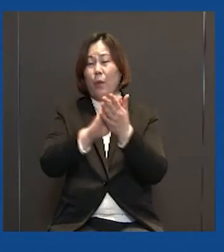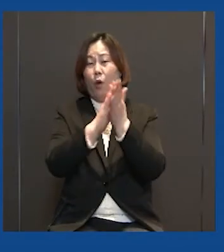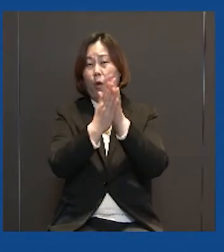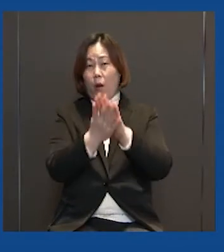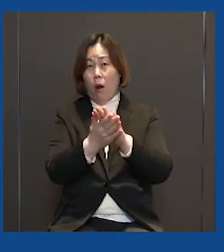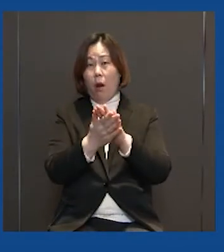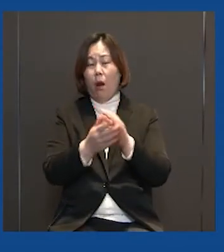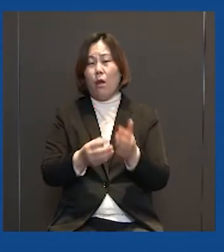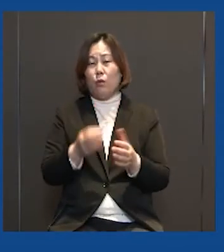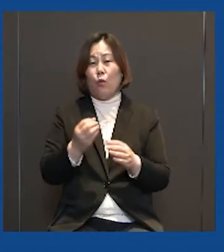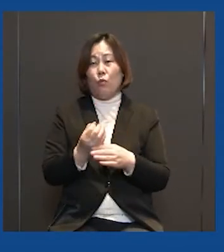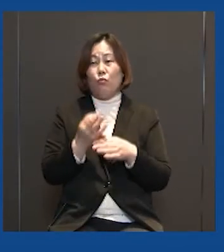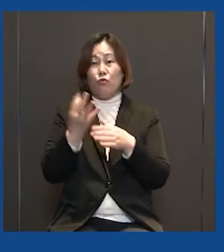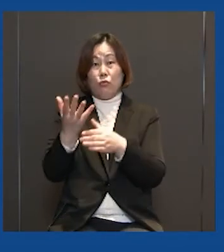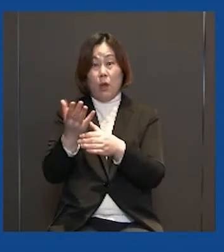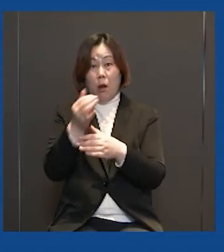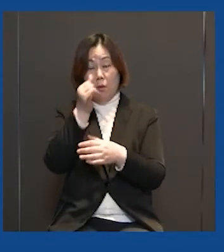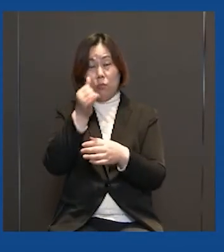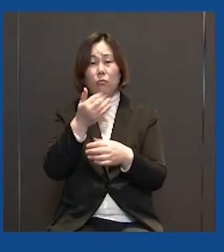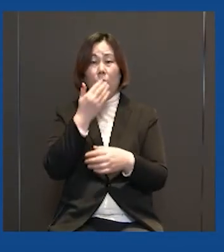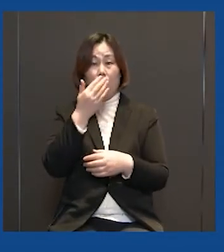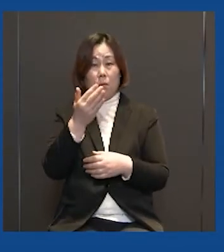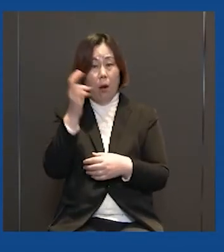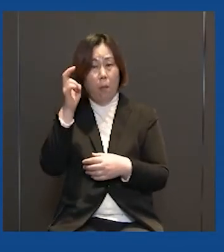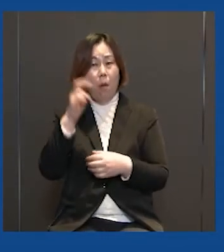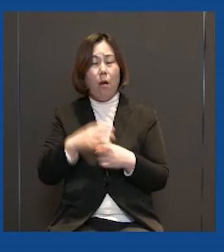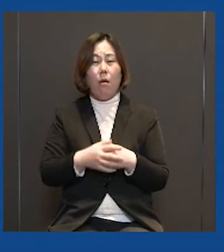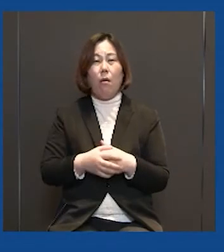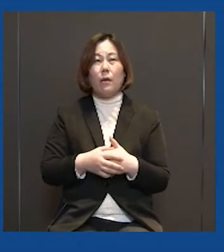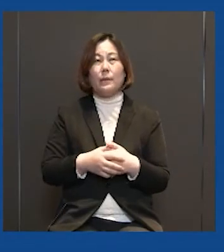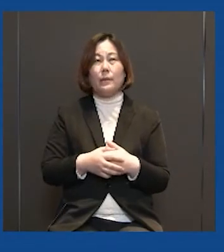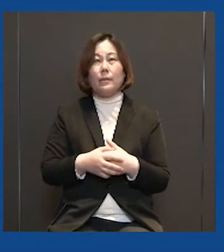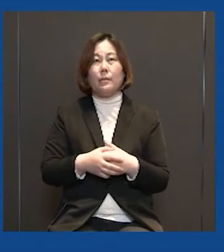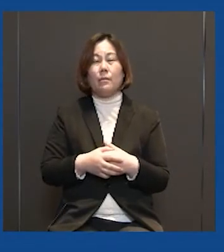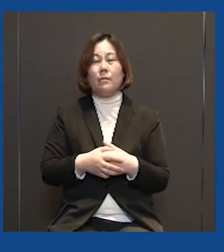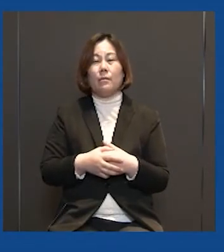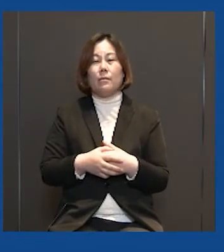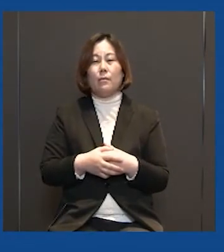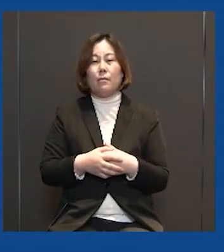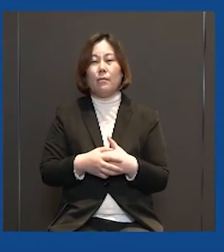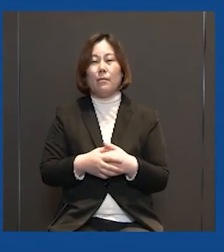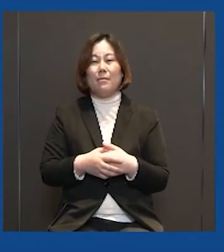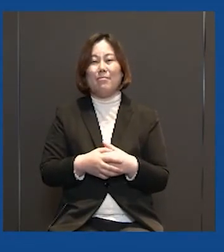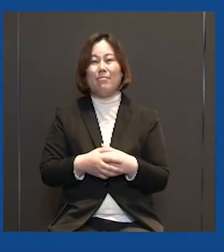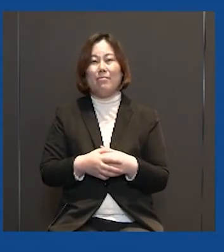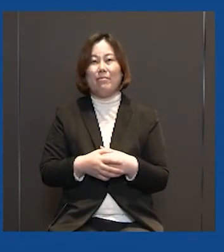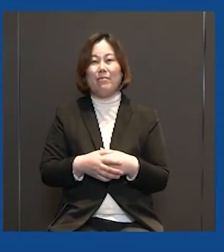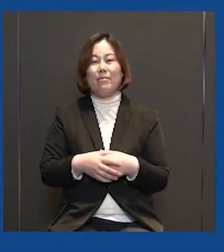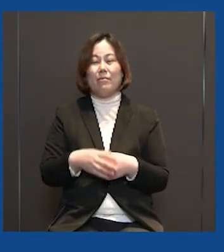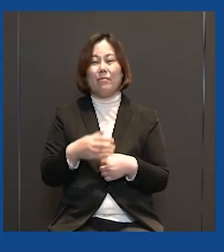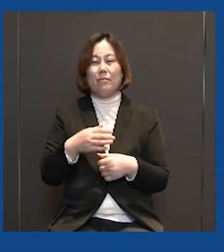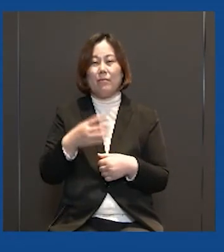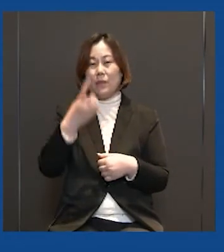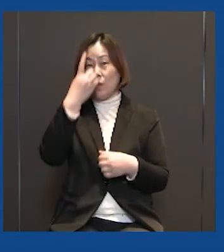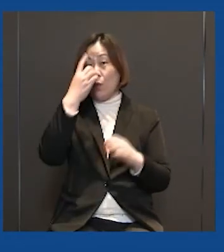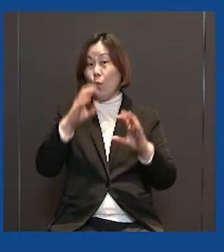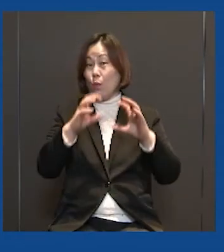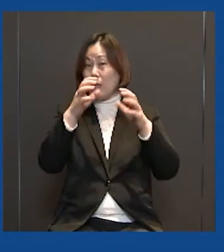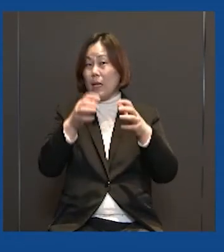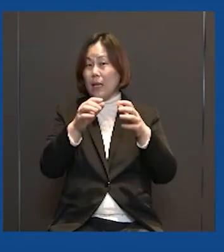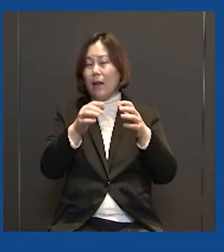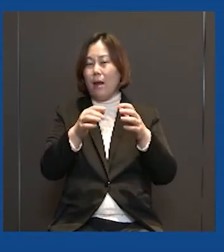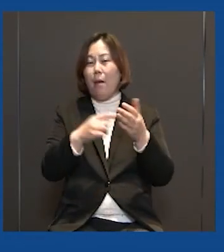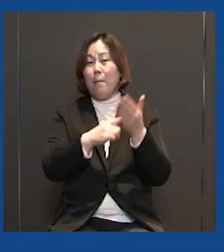interesting presentation of the presenter from Germany on how the intergenerational